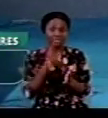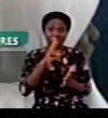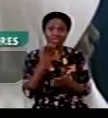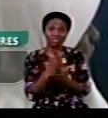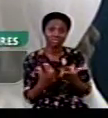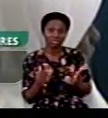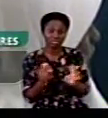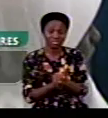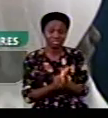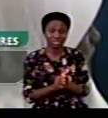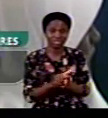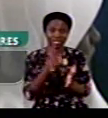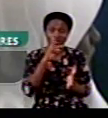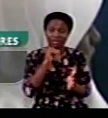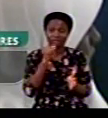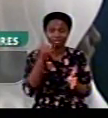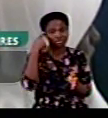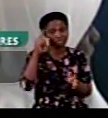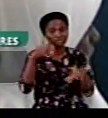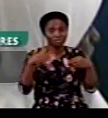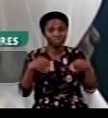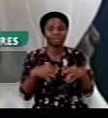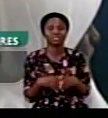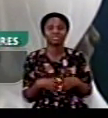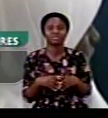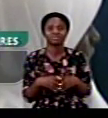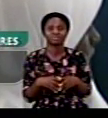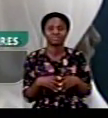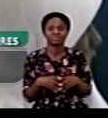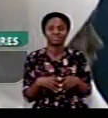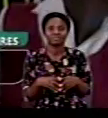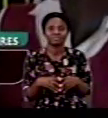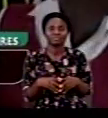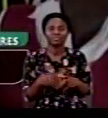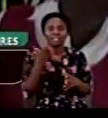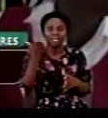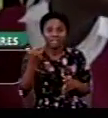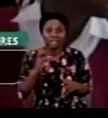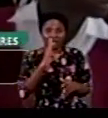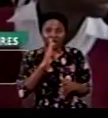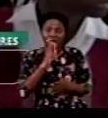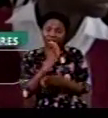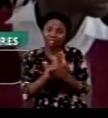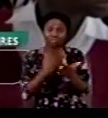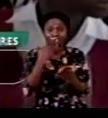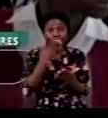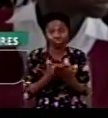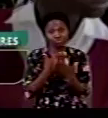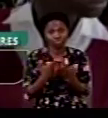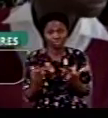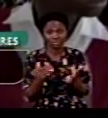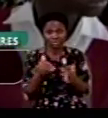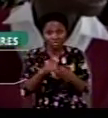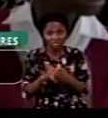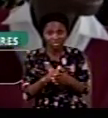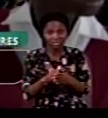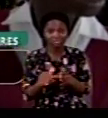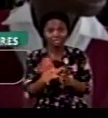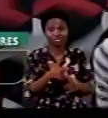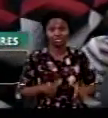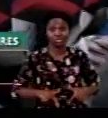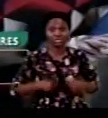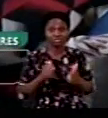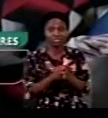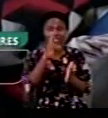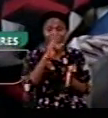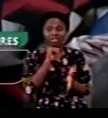your life that are not for sale. How can I tell you that? How can I explain that? There's a man. This man, actually